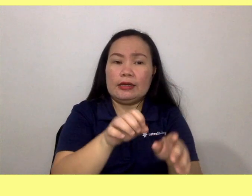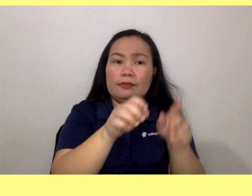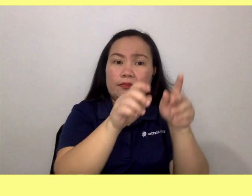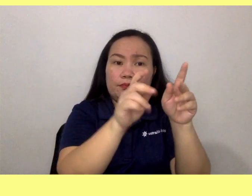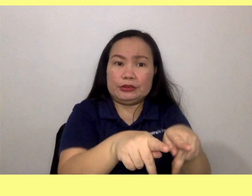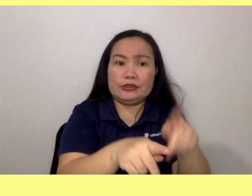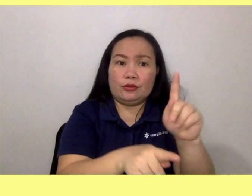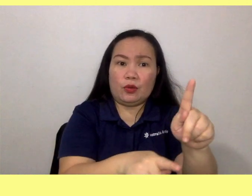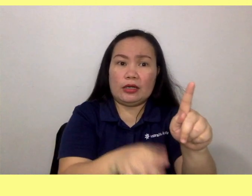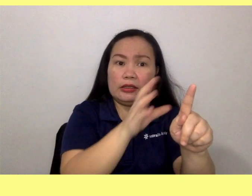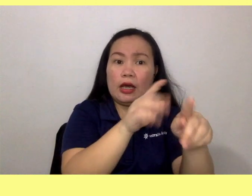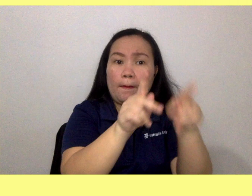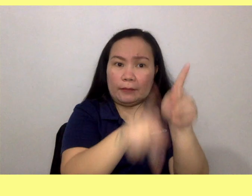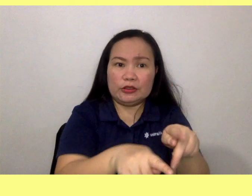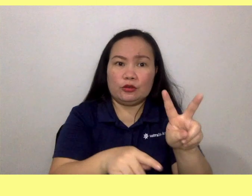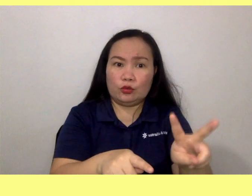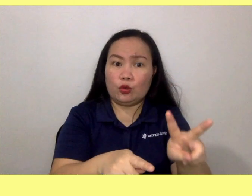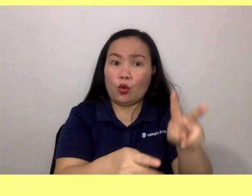person 2 magkapatid.